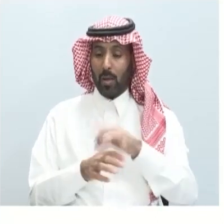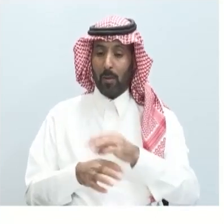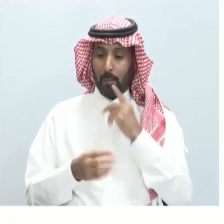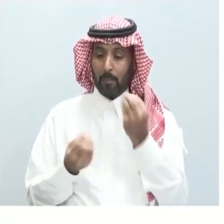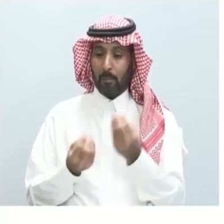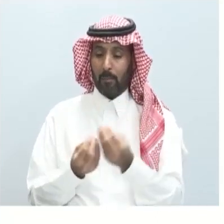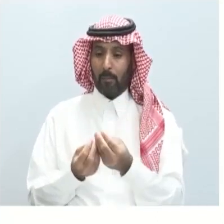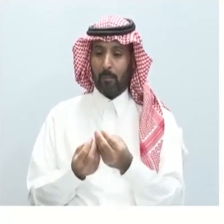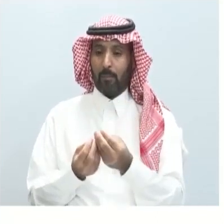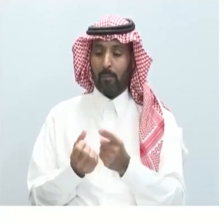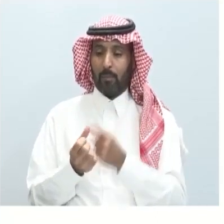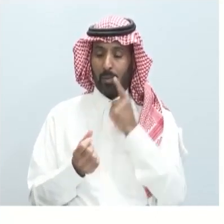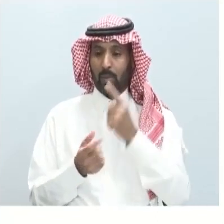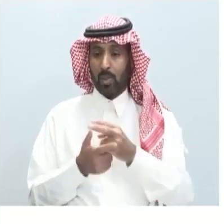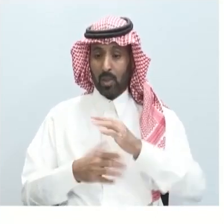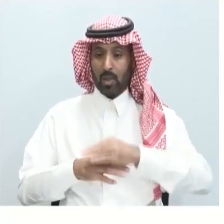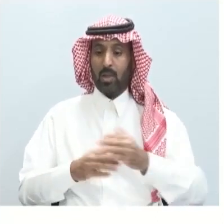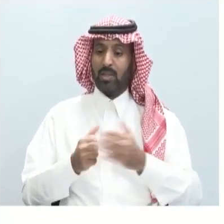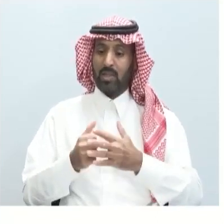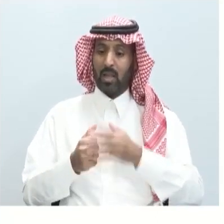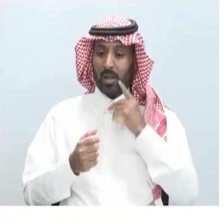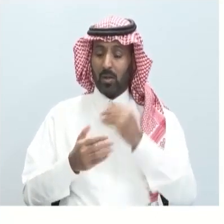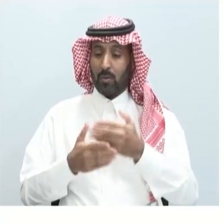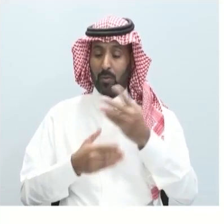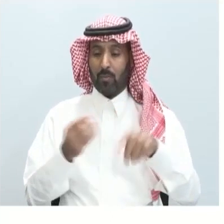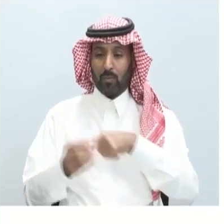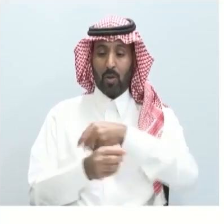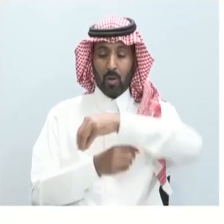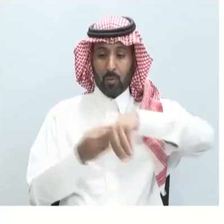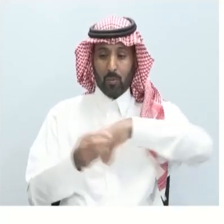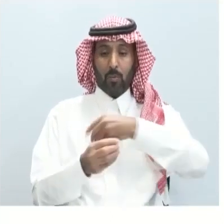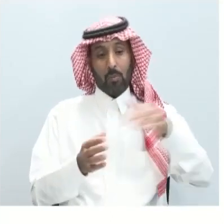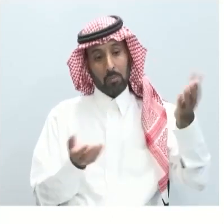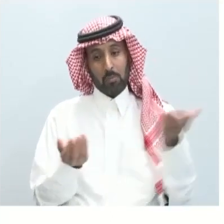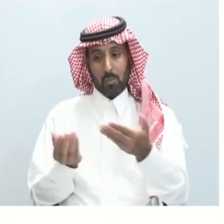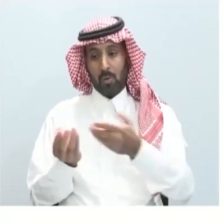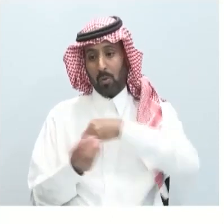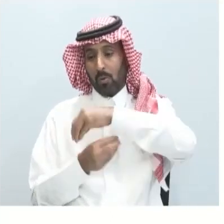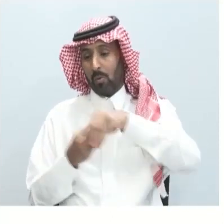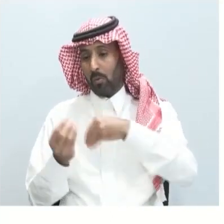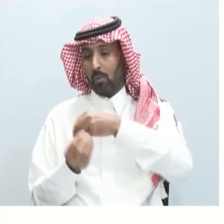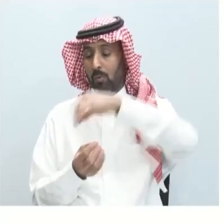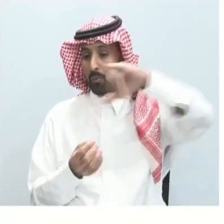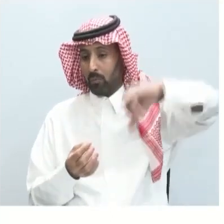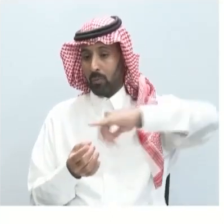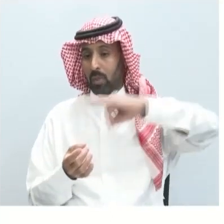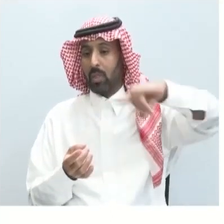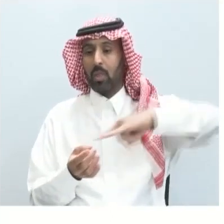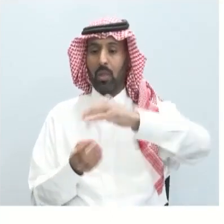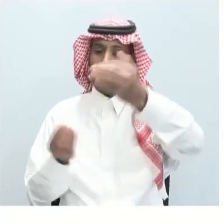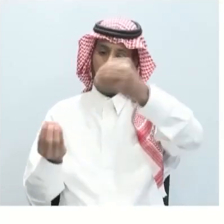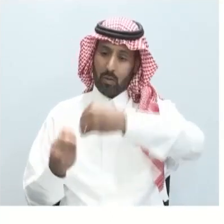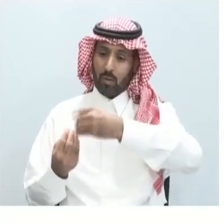and serve an increasing number of pilgrims and visitors from across the globe every year.